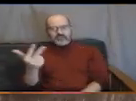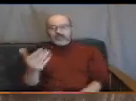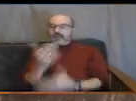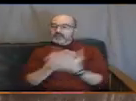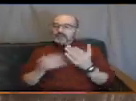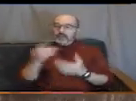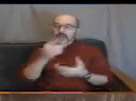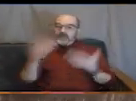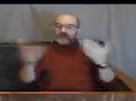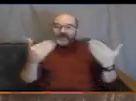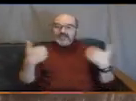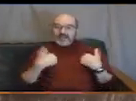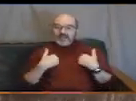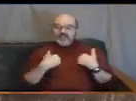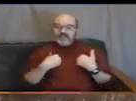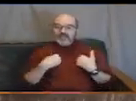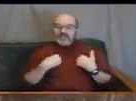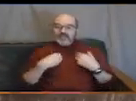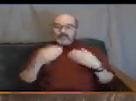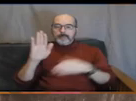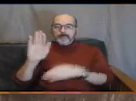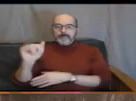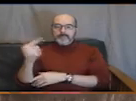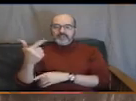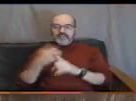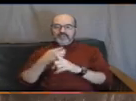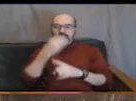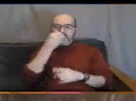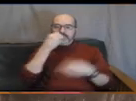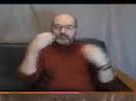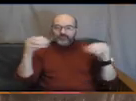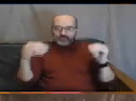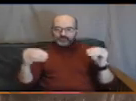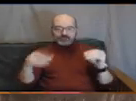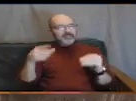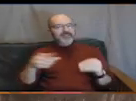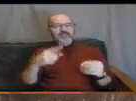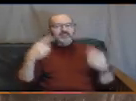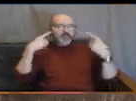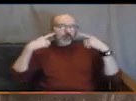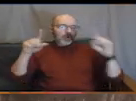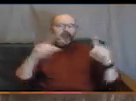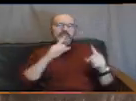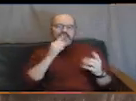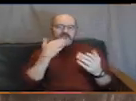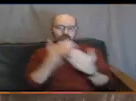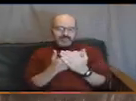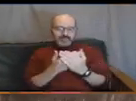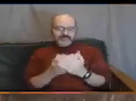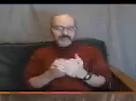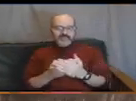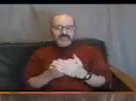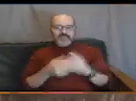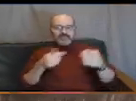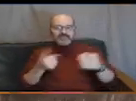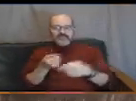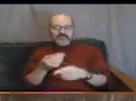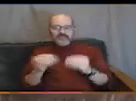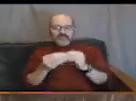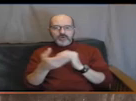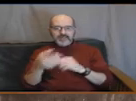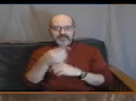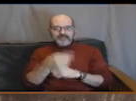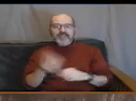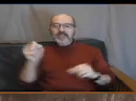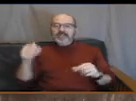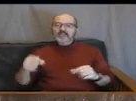you might have grocery bags around the house. These work really well. Mr. Ade has a few more items he's going to show us. Yeah,